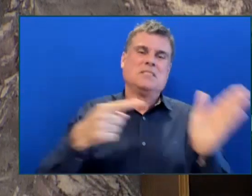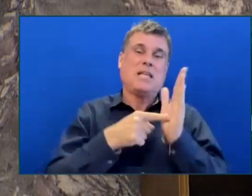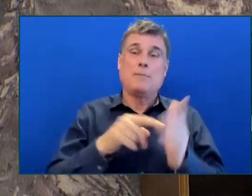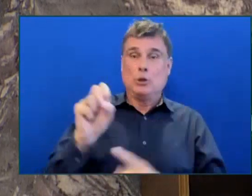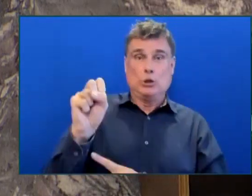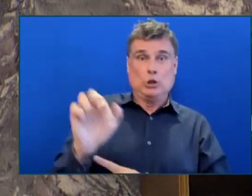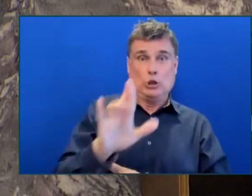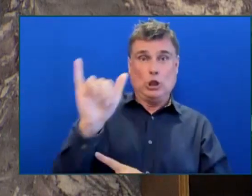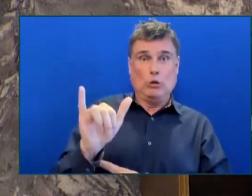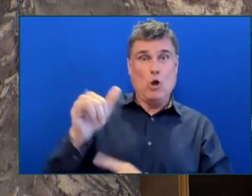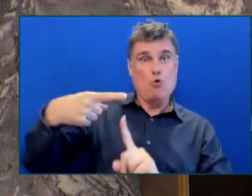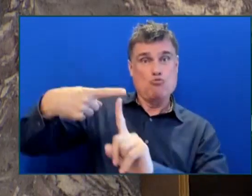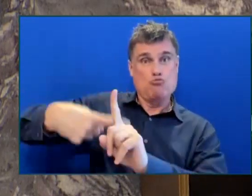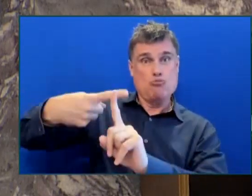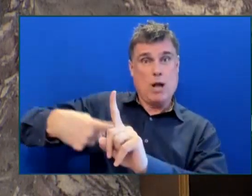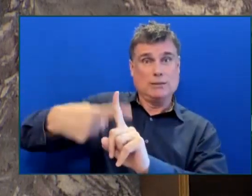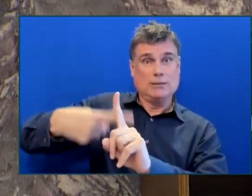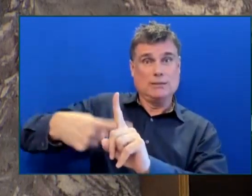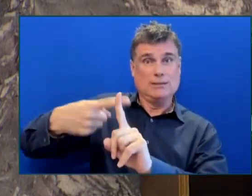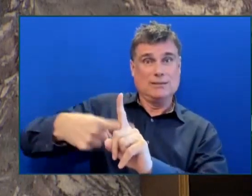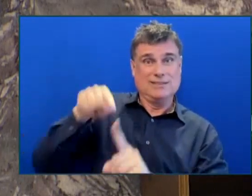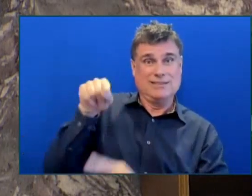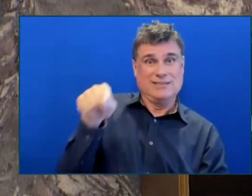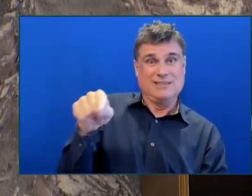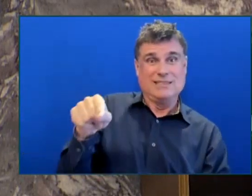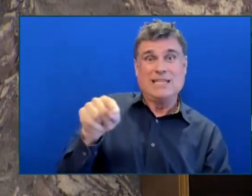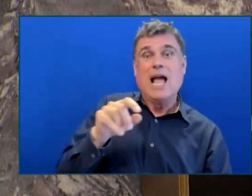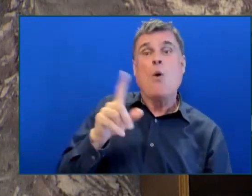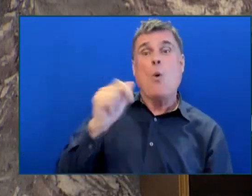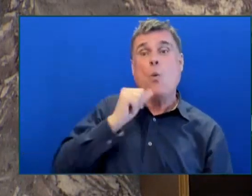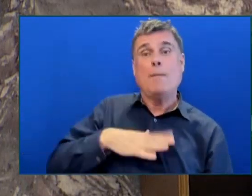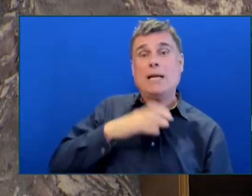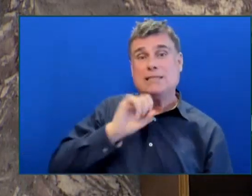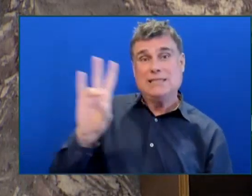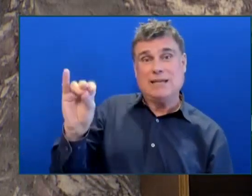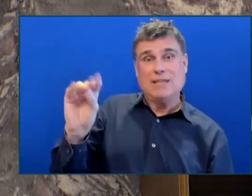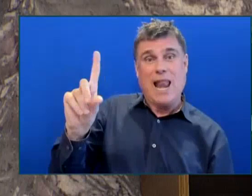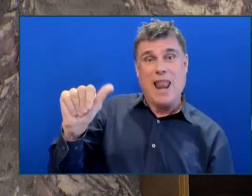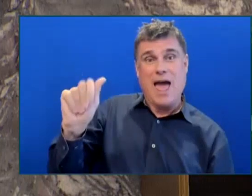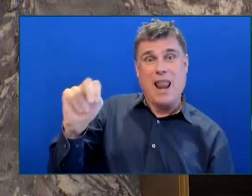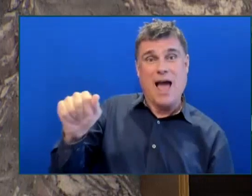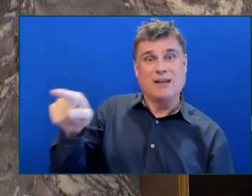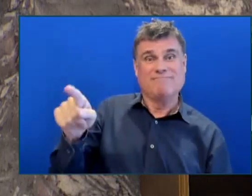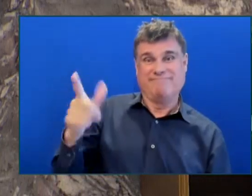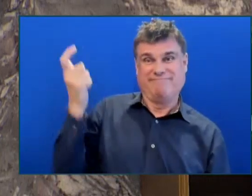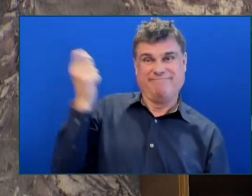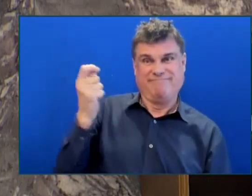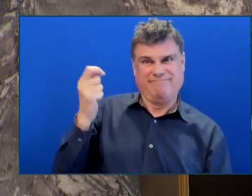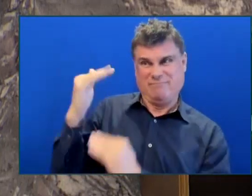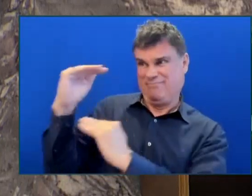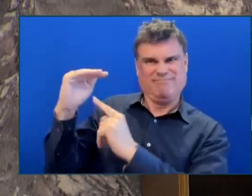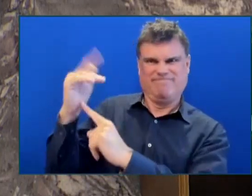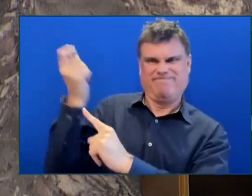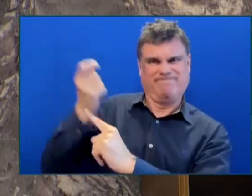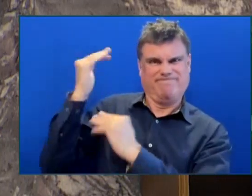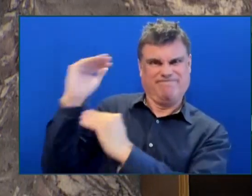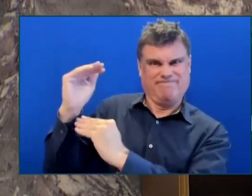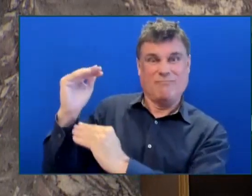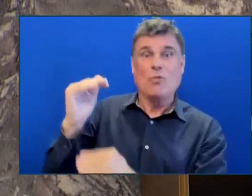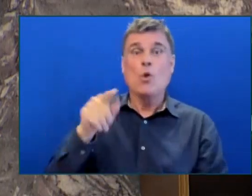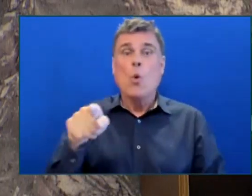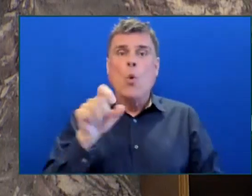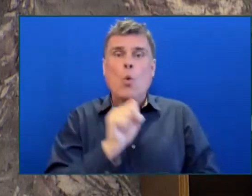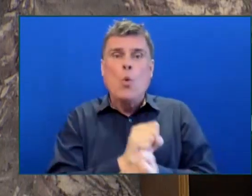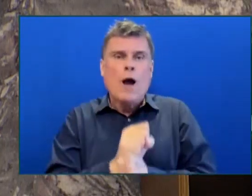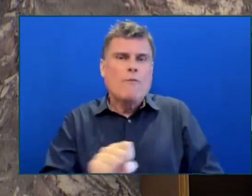70-year-old senior on a fixed income, she now faces a 42% increase in her rent due to the broken and unaffordable rental